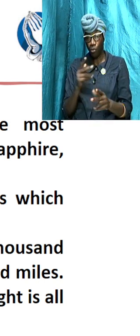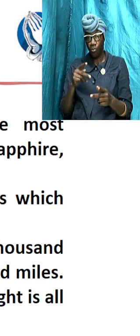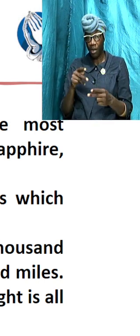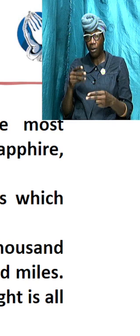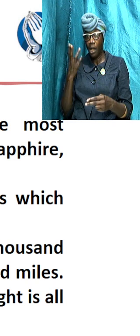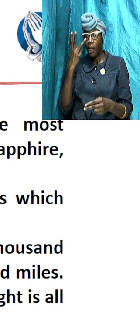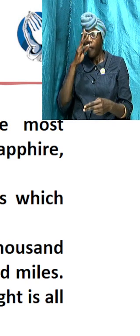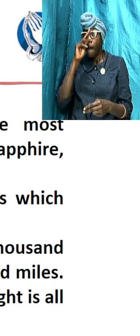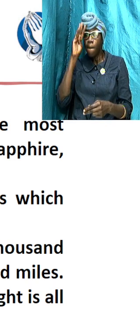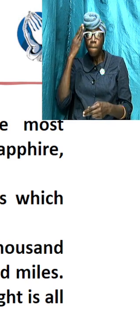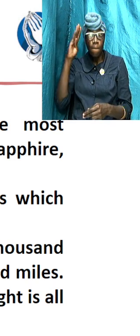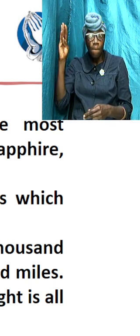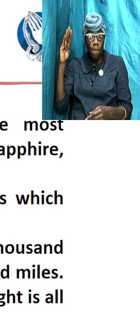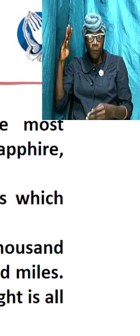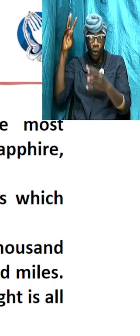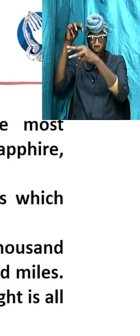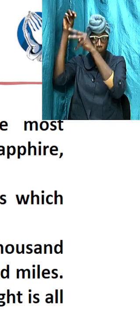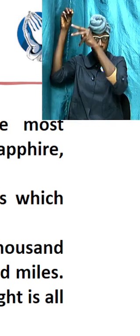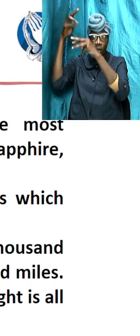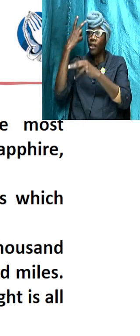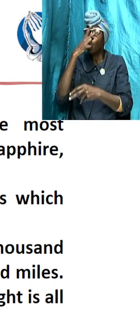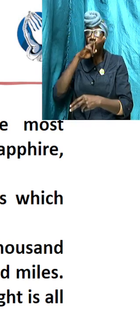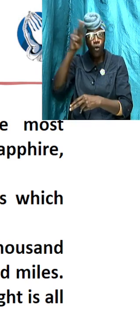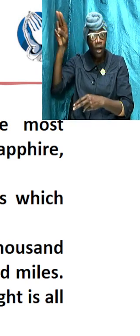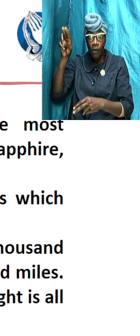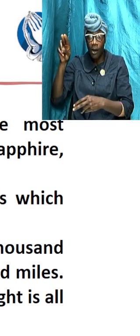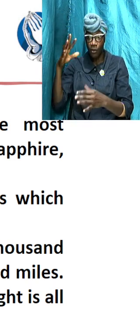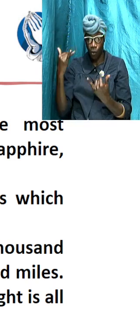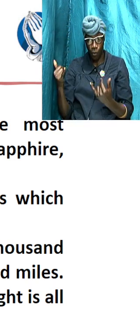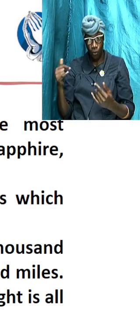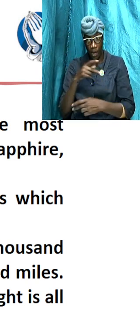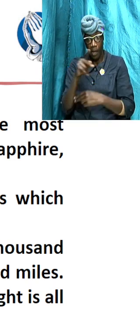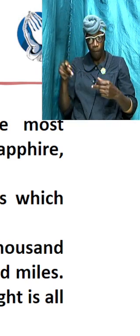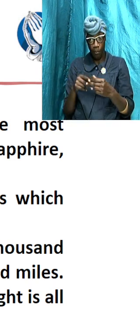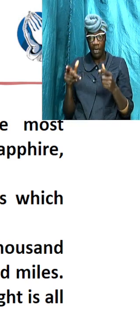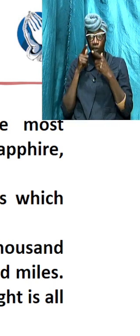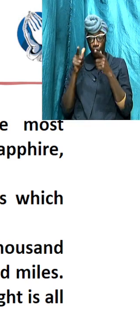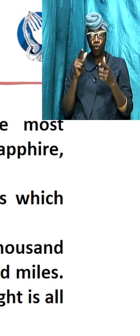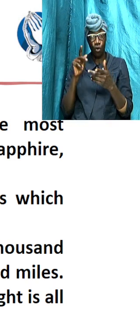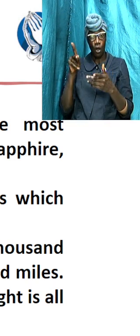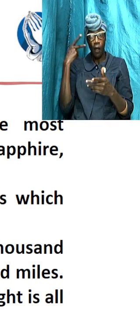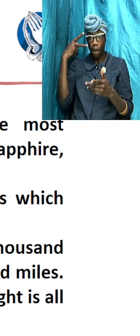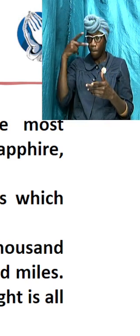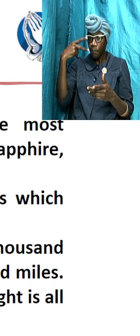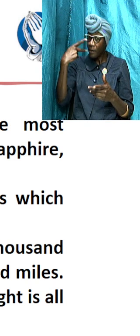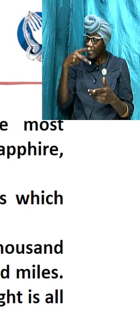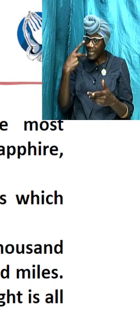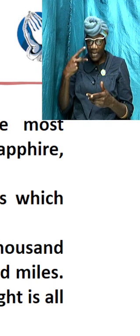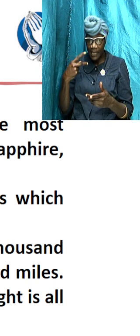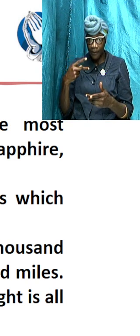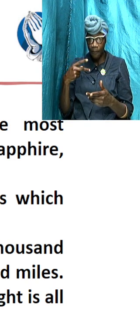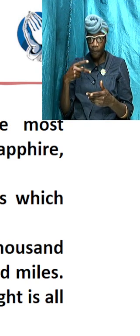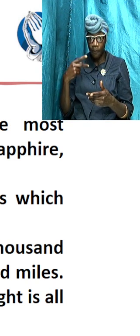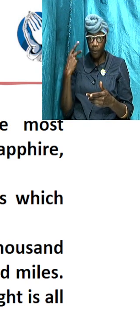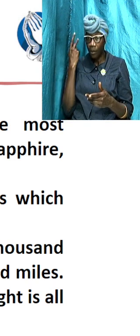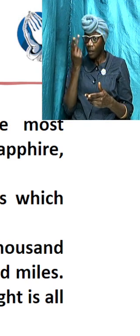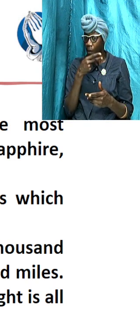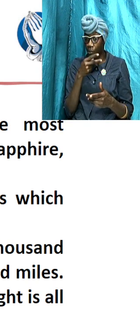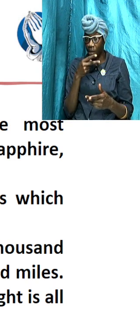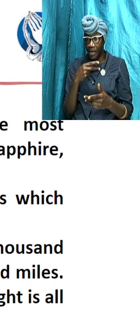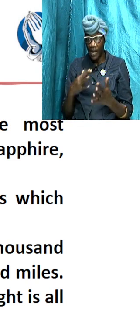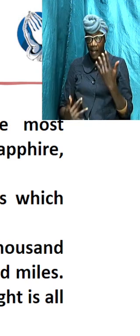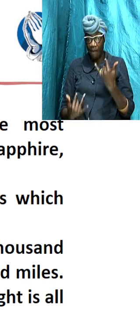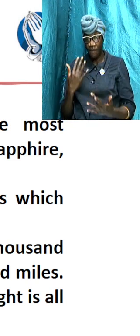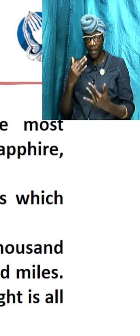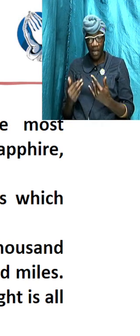to some hills and you look across and how the place look pretty. And God said all of these things is going to be, fire is going to get rid of